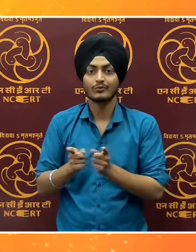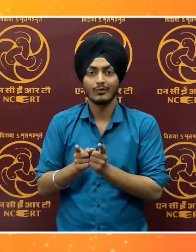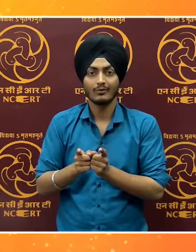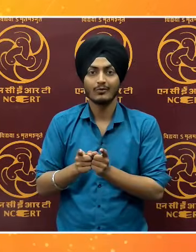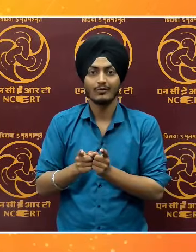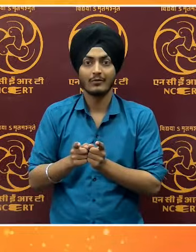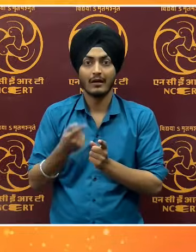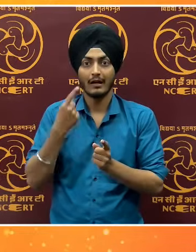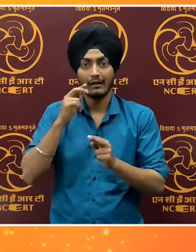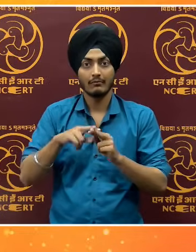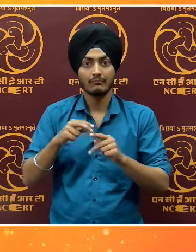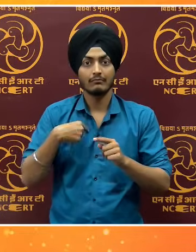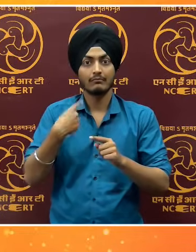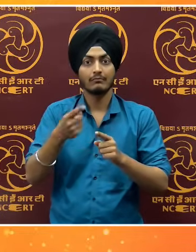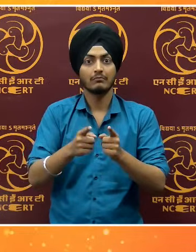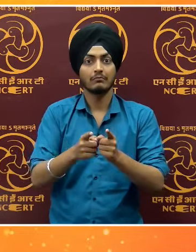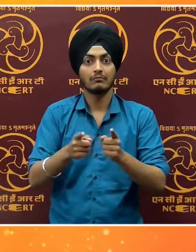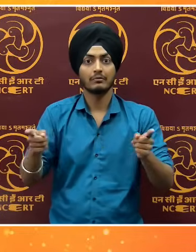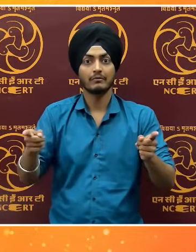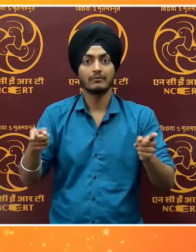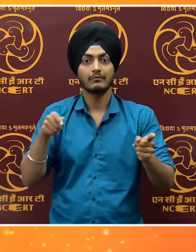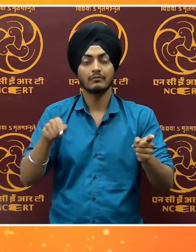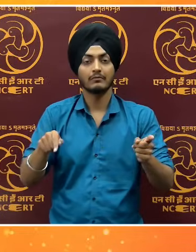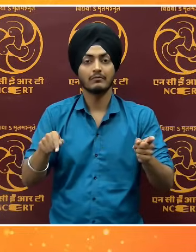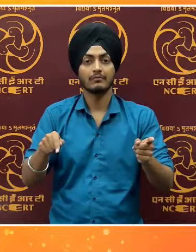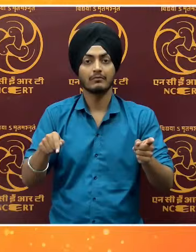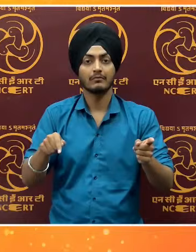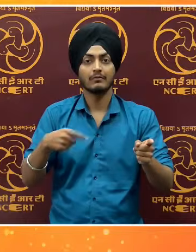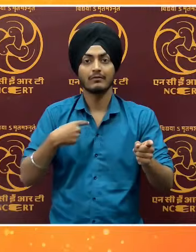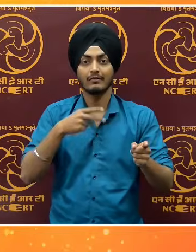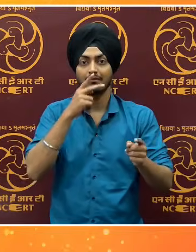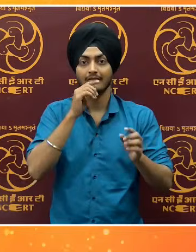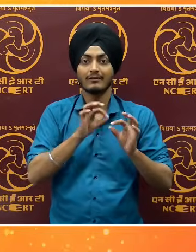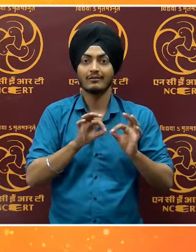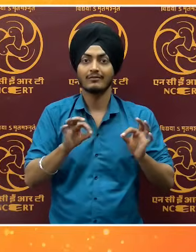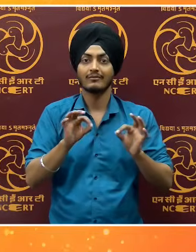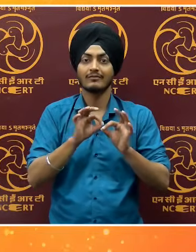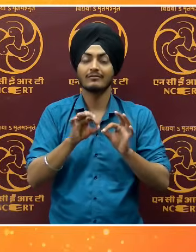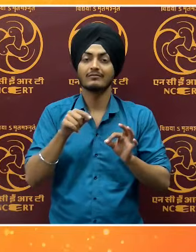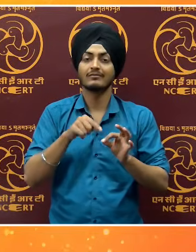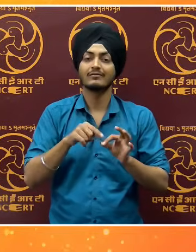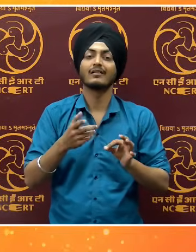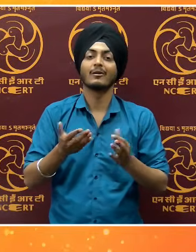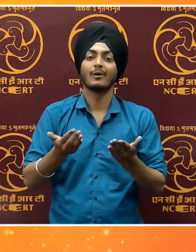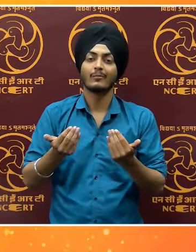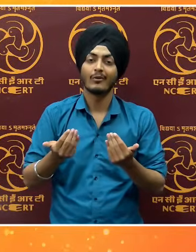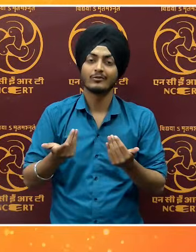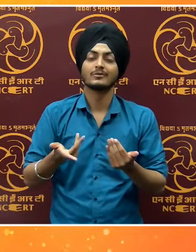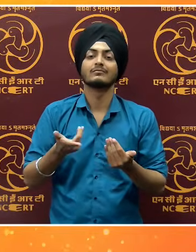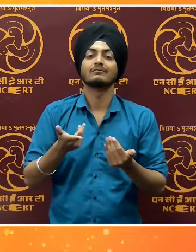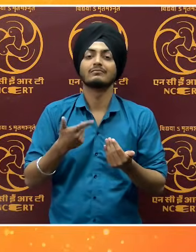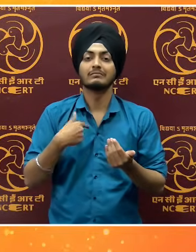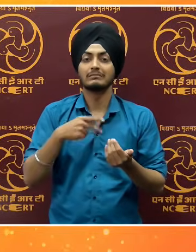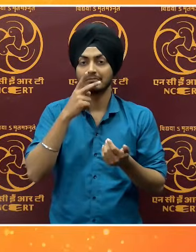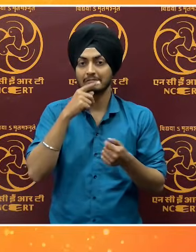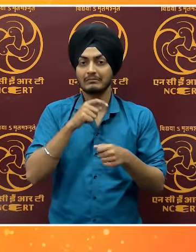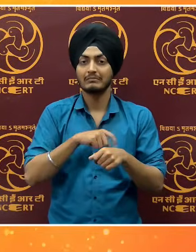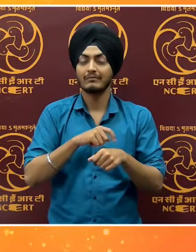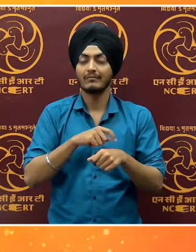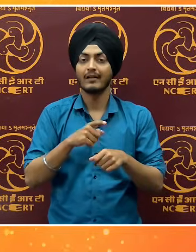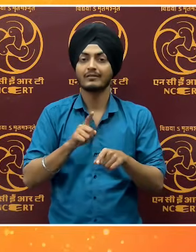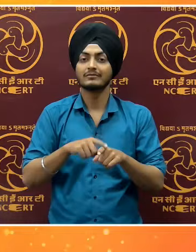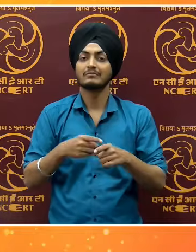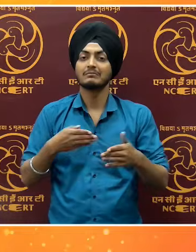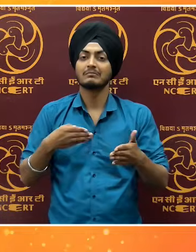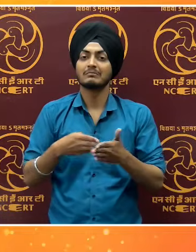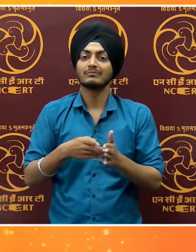the longer one. So even though there is collision, it can come within a limited distance it